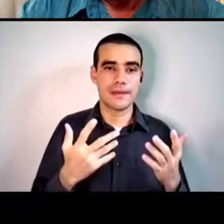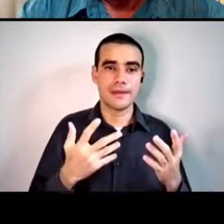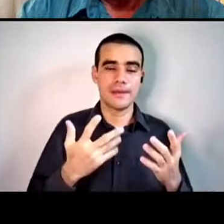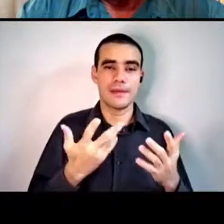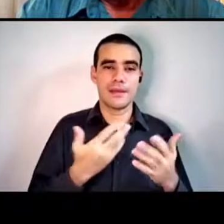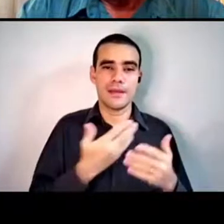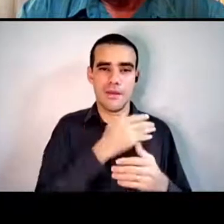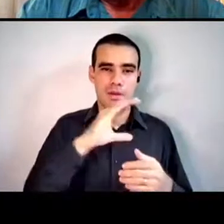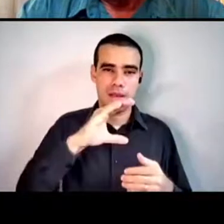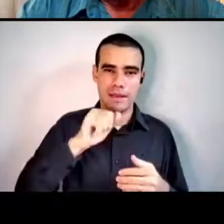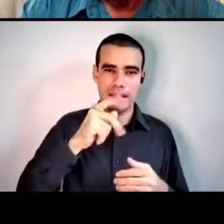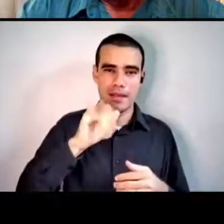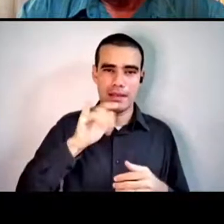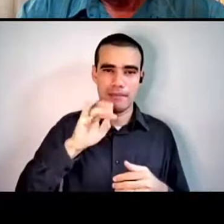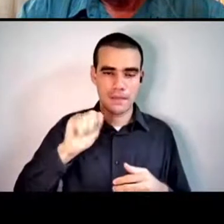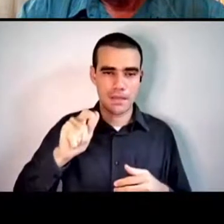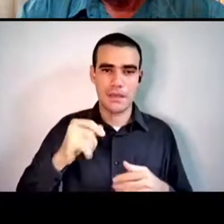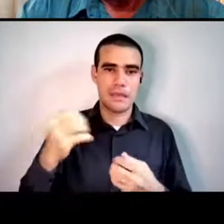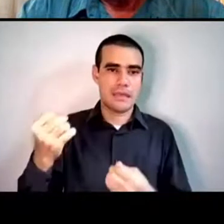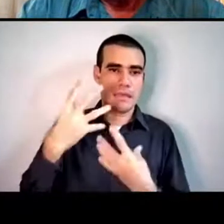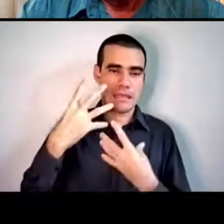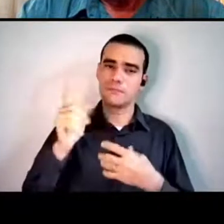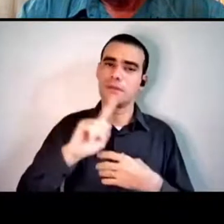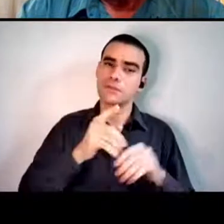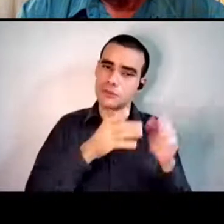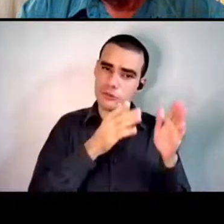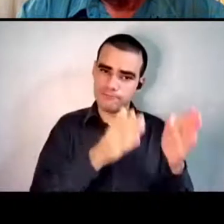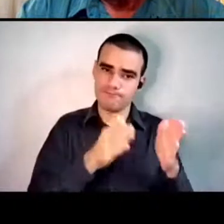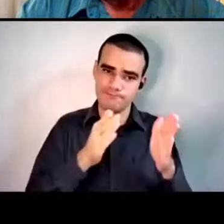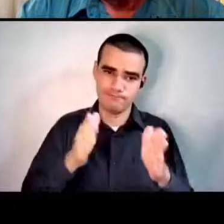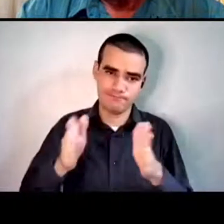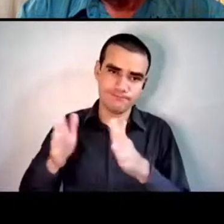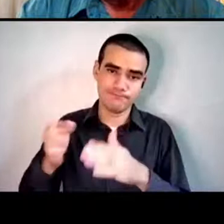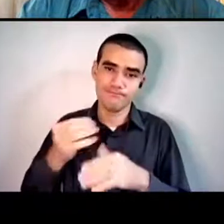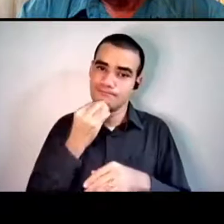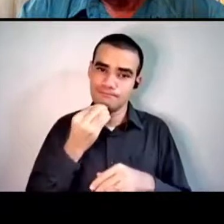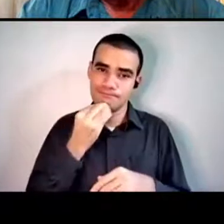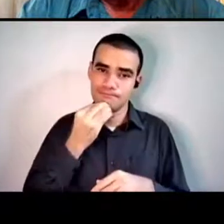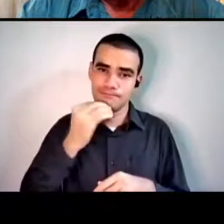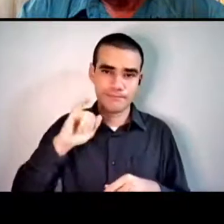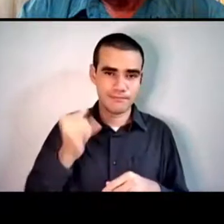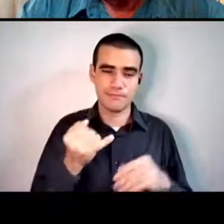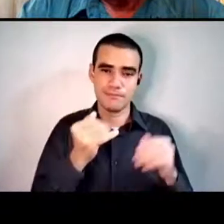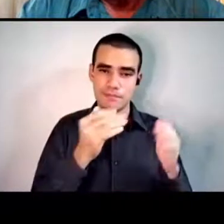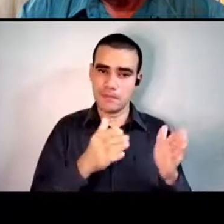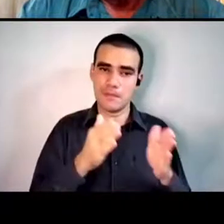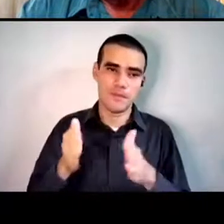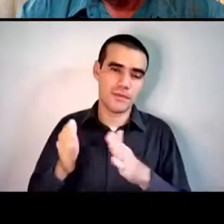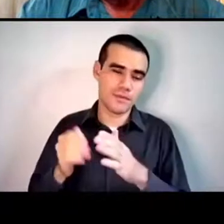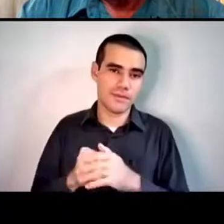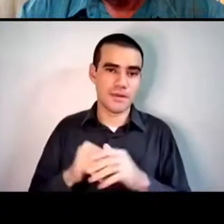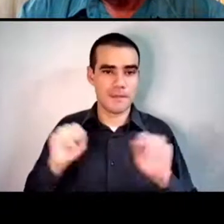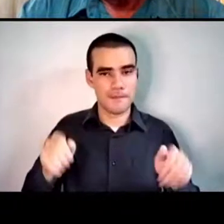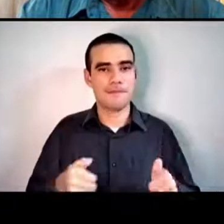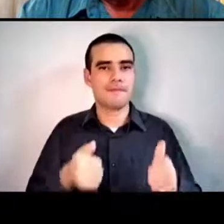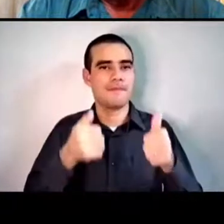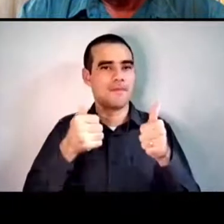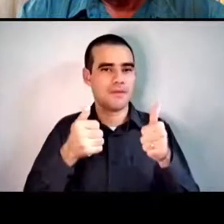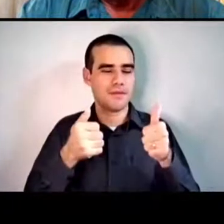It's not the capitalist world that will invade if you don't open yourself to it. You just have to organize yourself